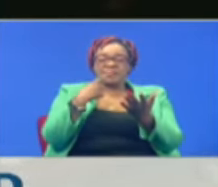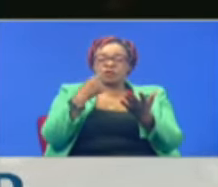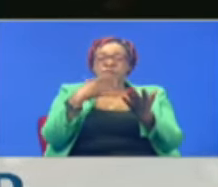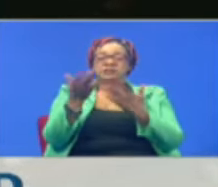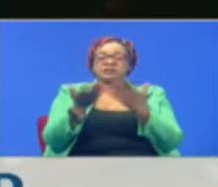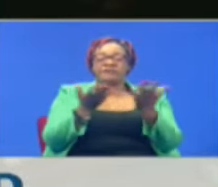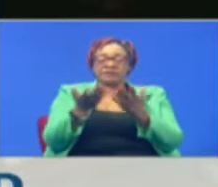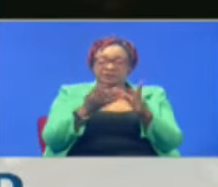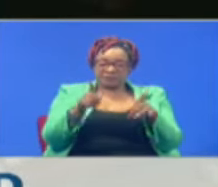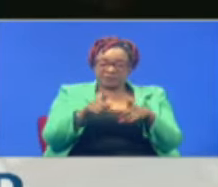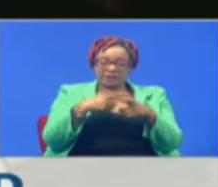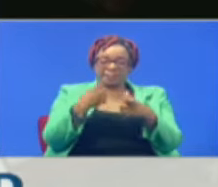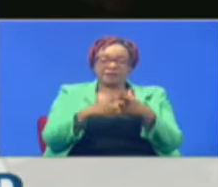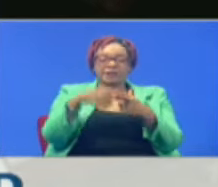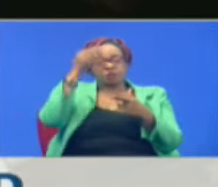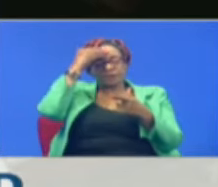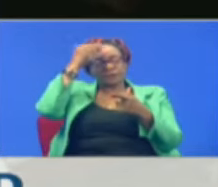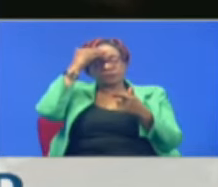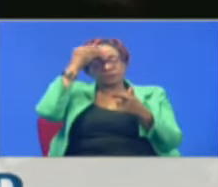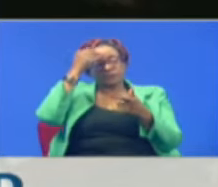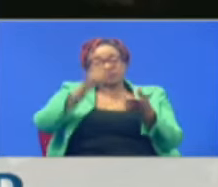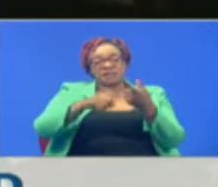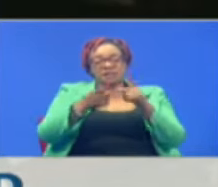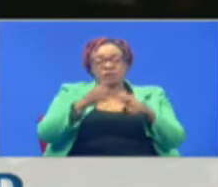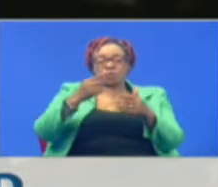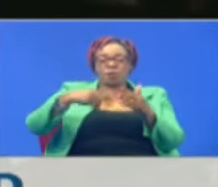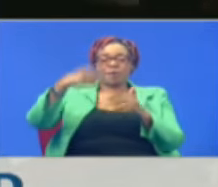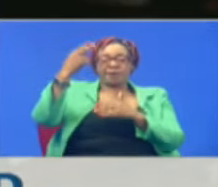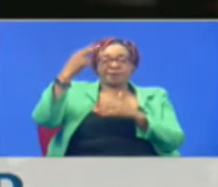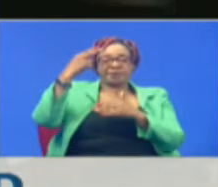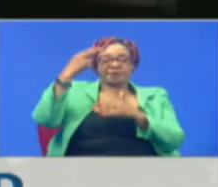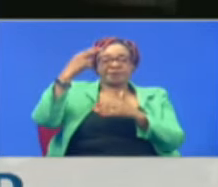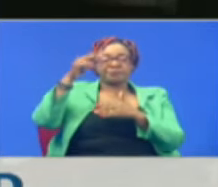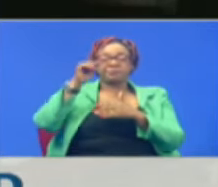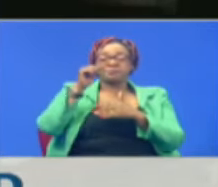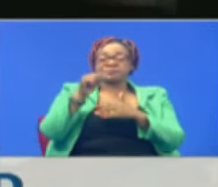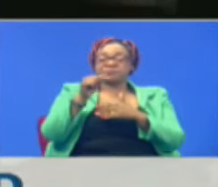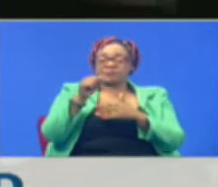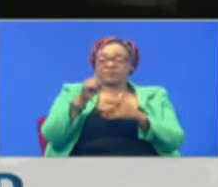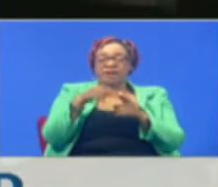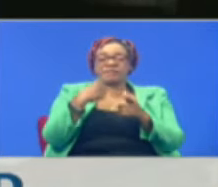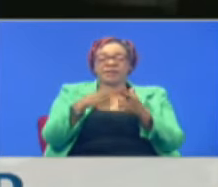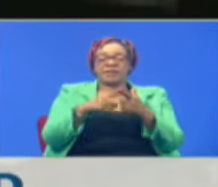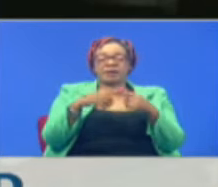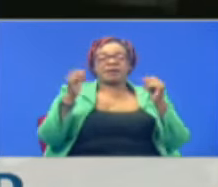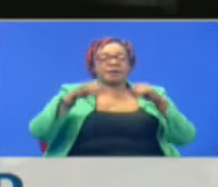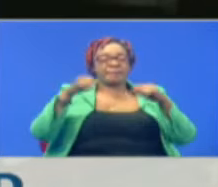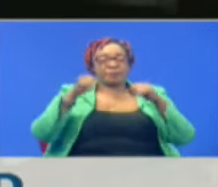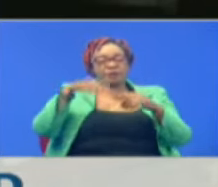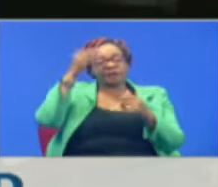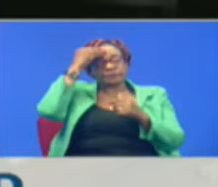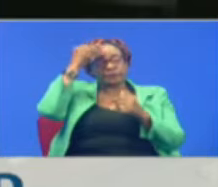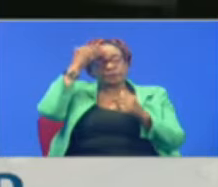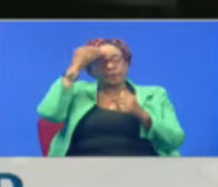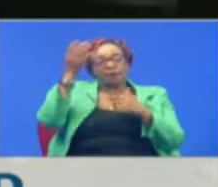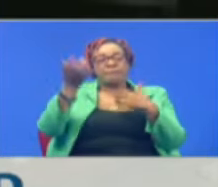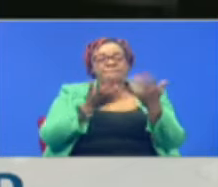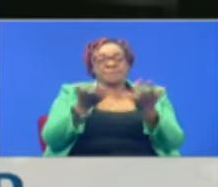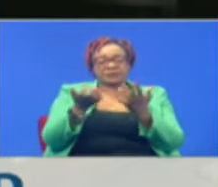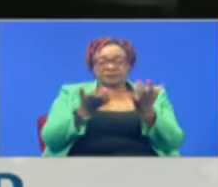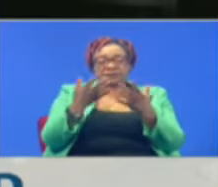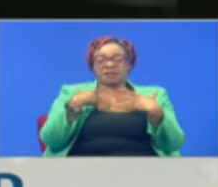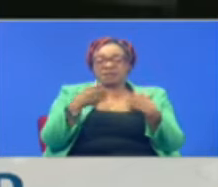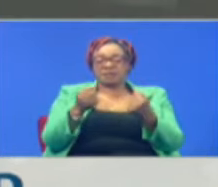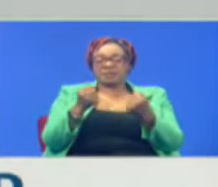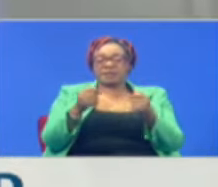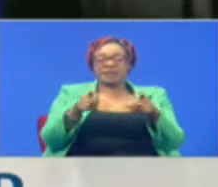follow, education standards go up, and this then enables education, business, health, and